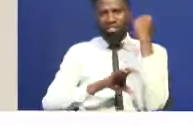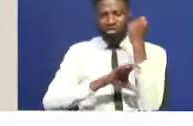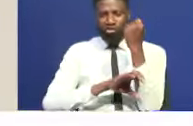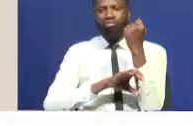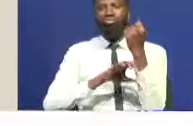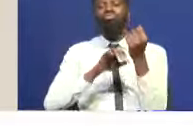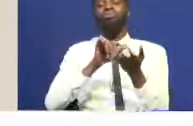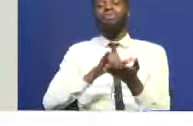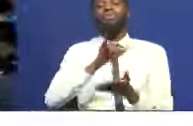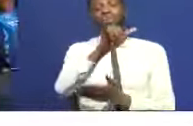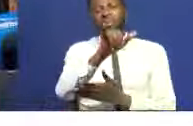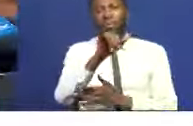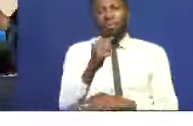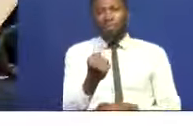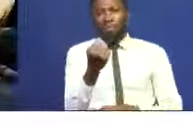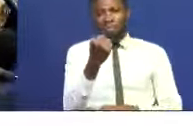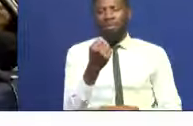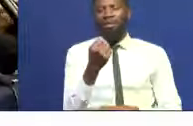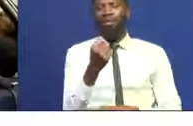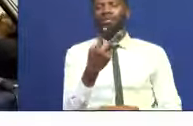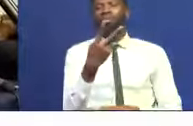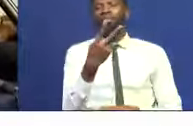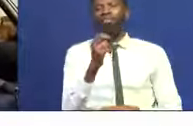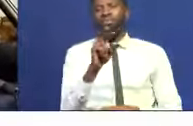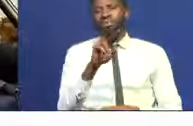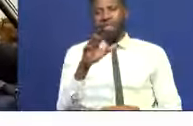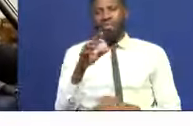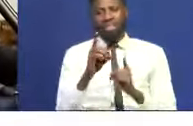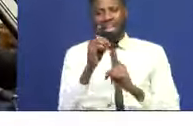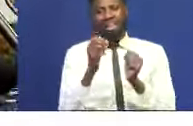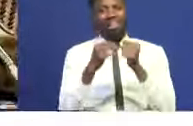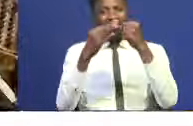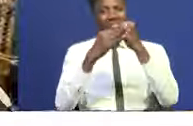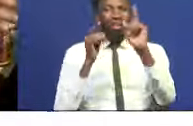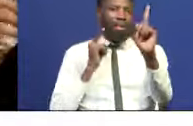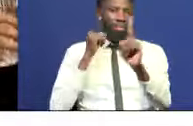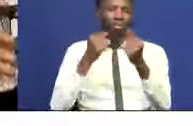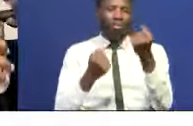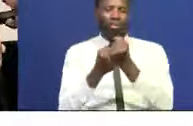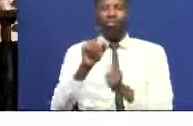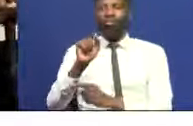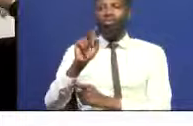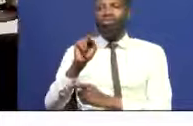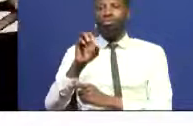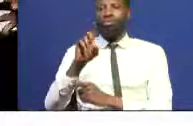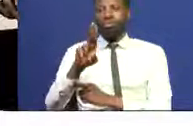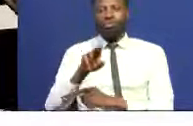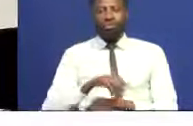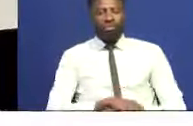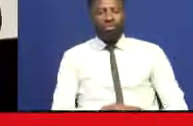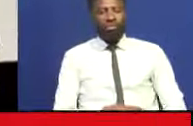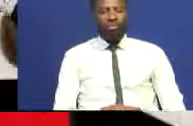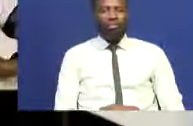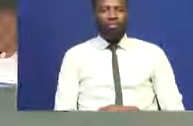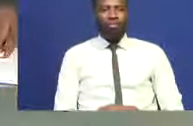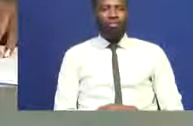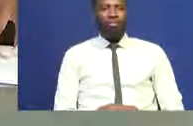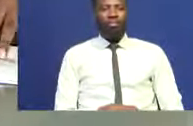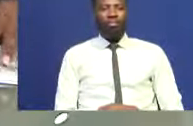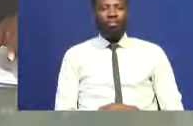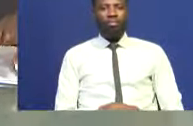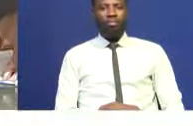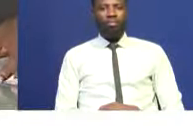Tundu Lissu, who is facing treason charges. Abdiaziz Hashim for Prime Edition.